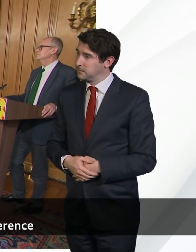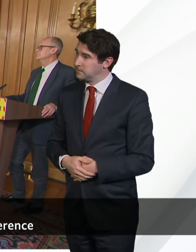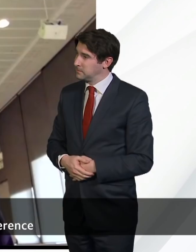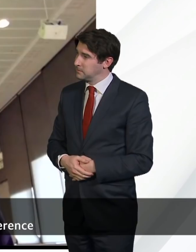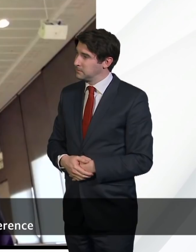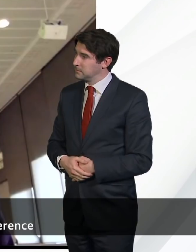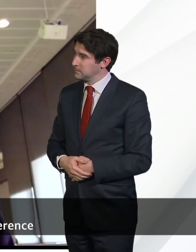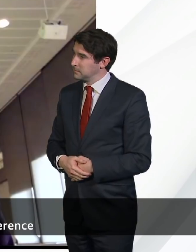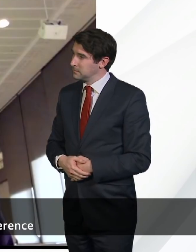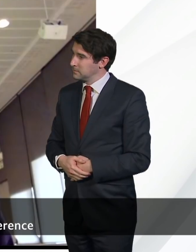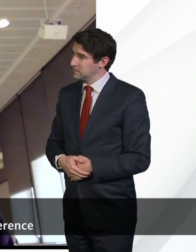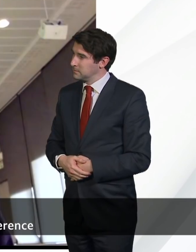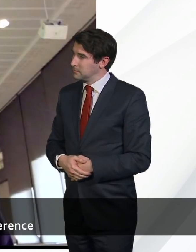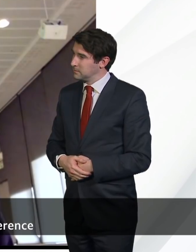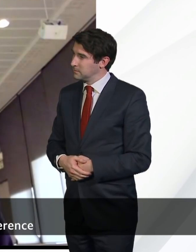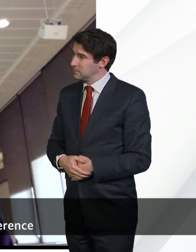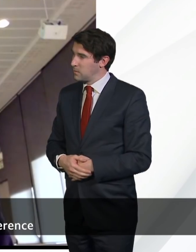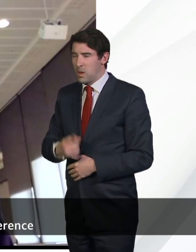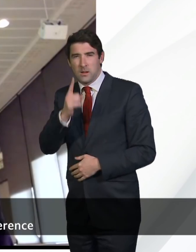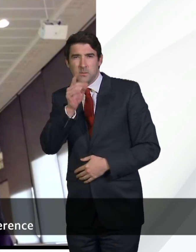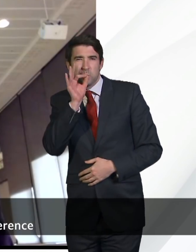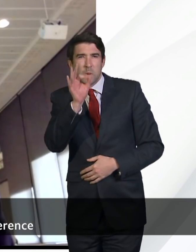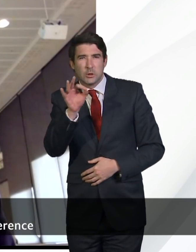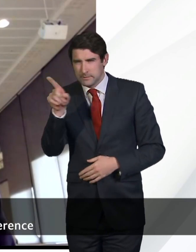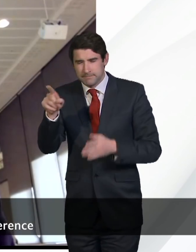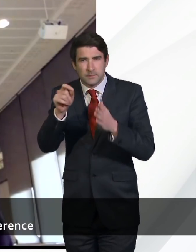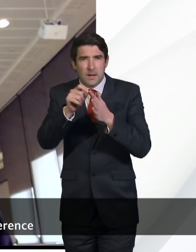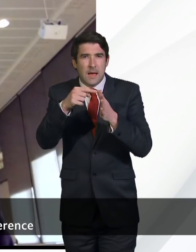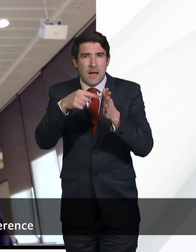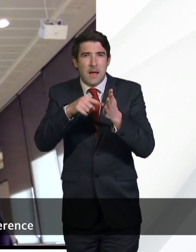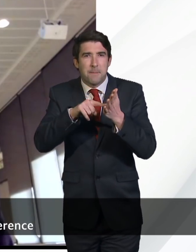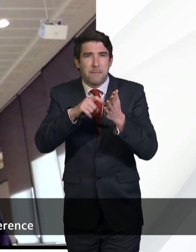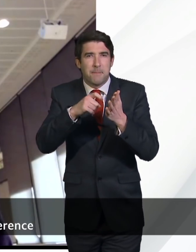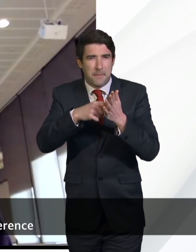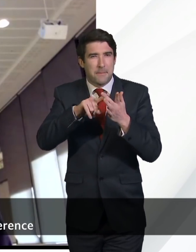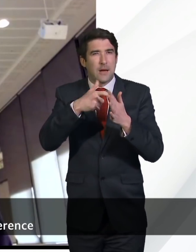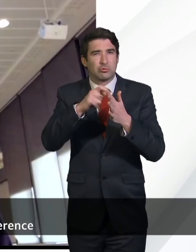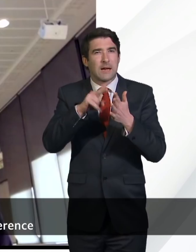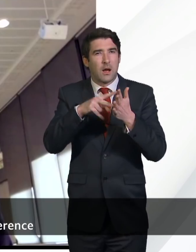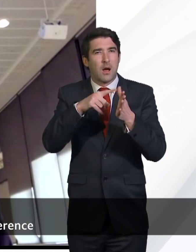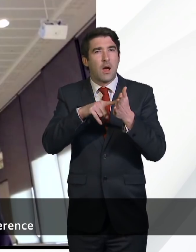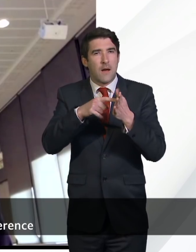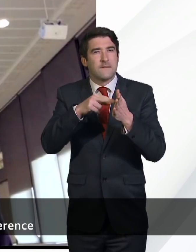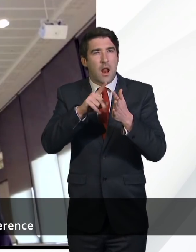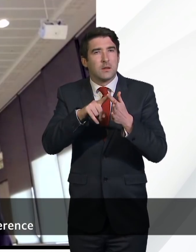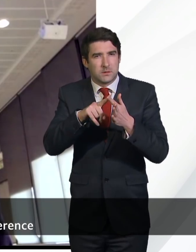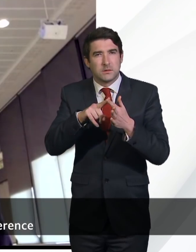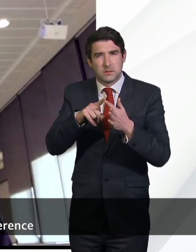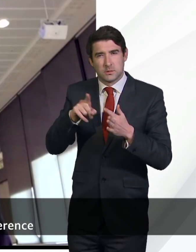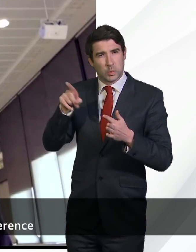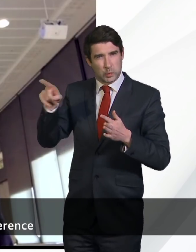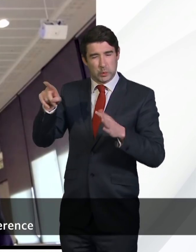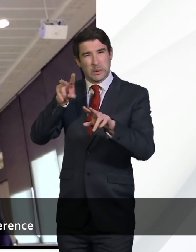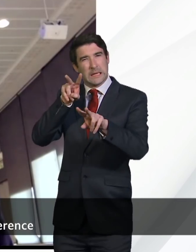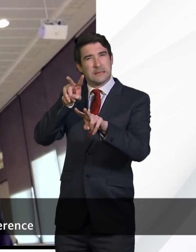Maybe to Patrick Vallance a little bit more on the death projections that you have got. I know it's difficult,